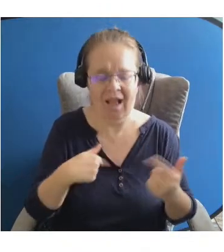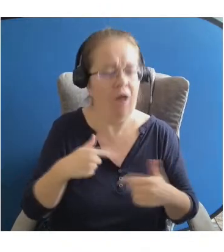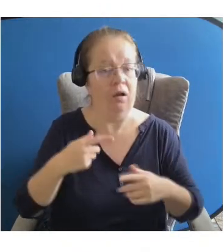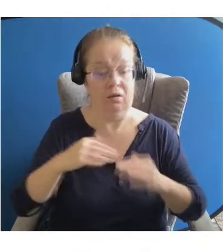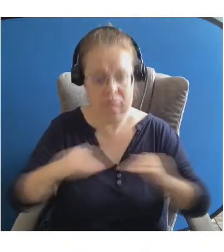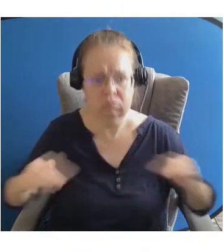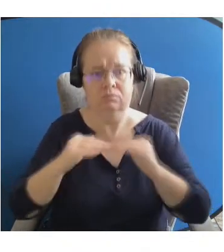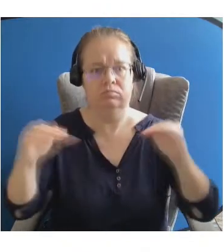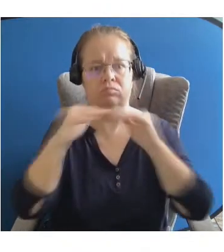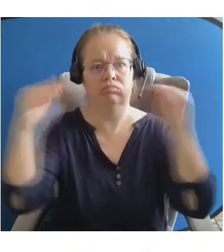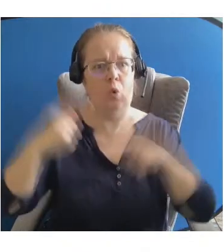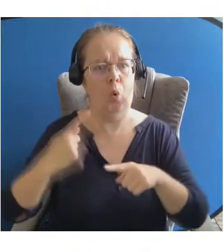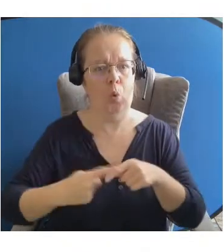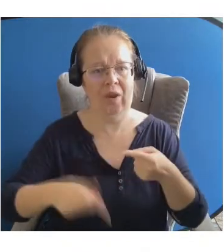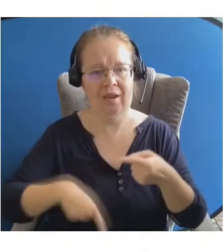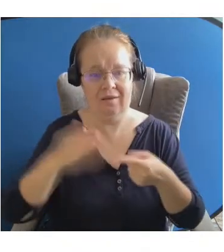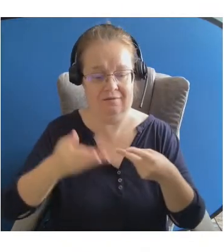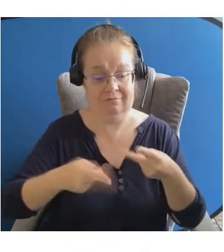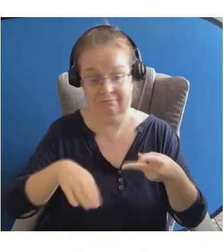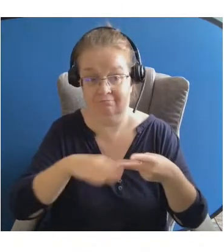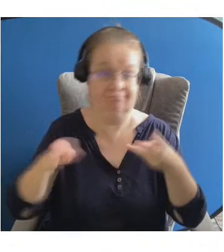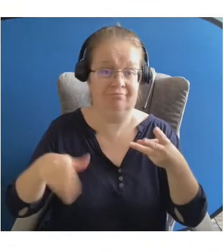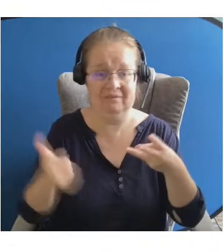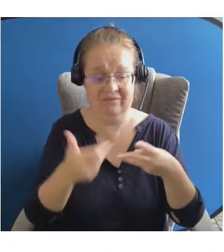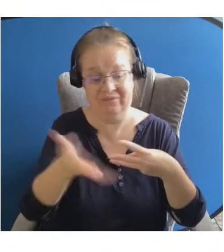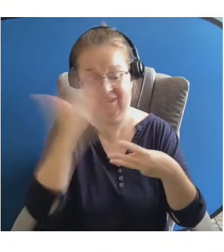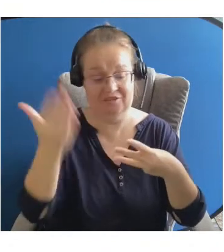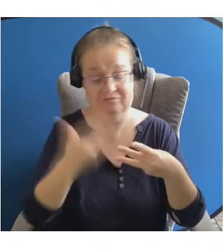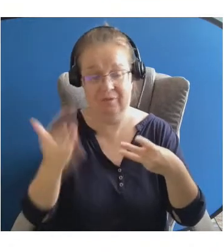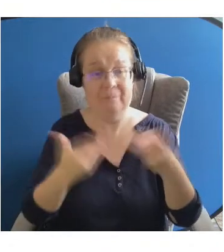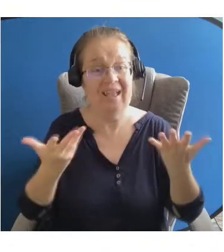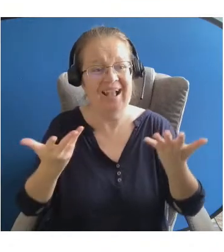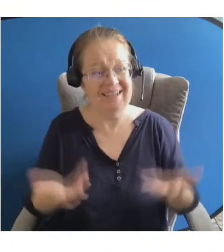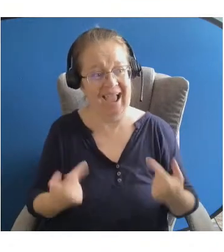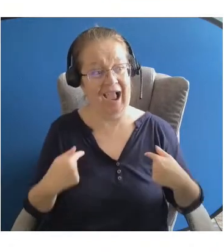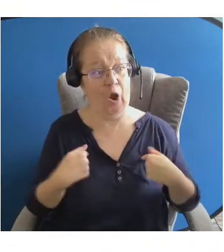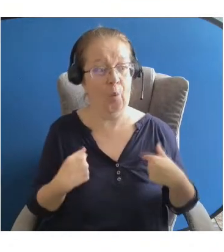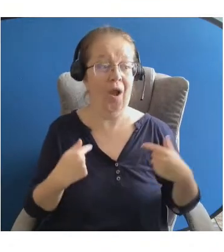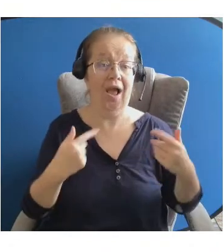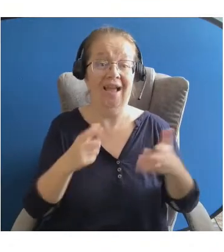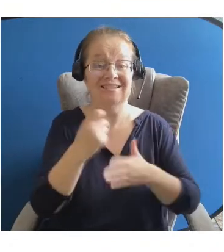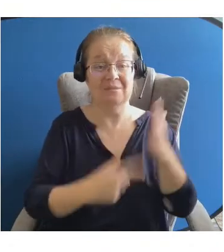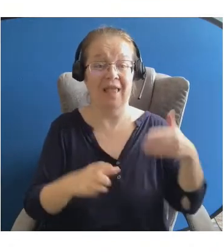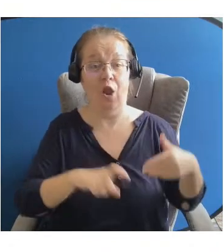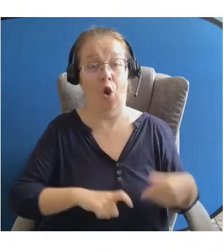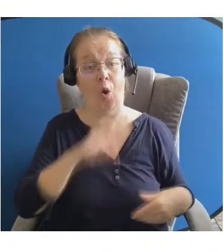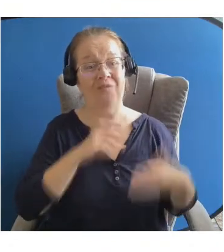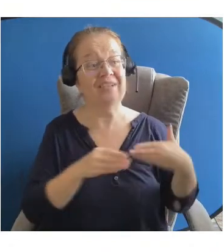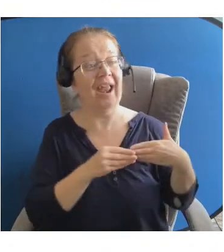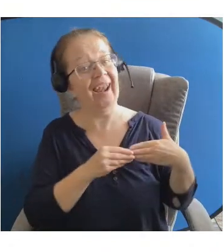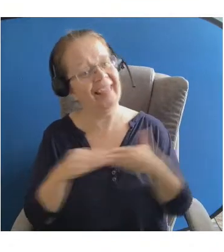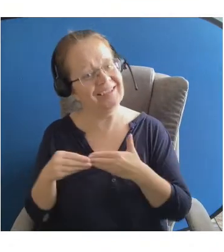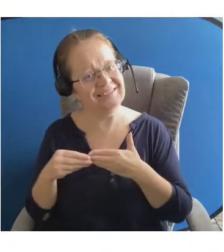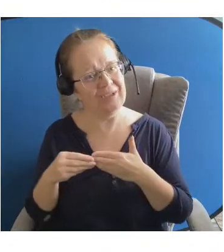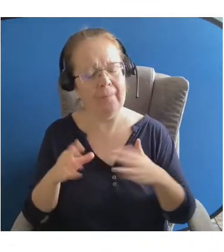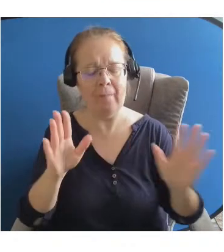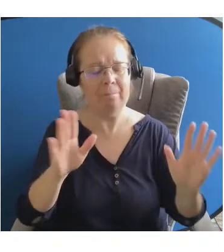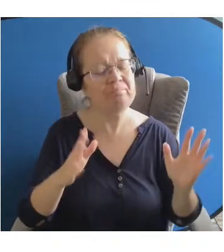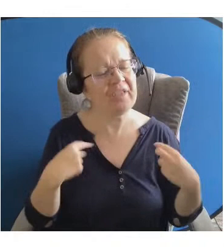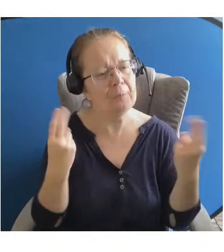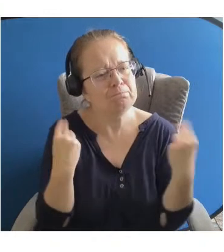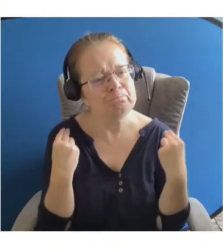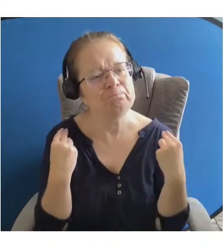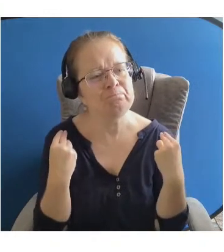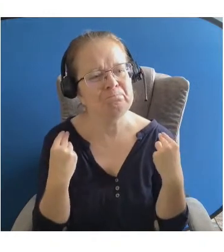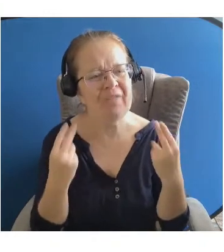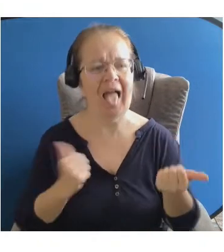levels, and today find ourselves as a disability confident leader, but very humbly so. What